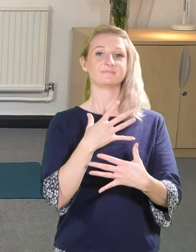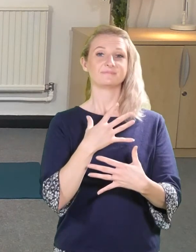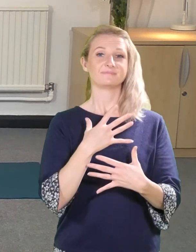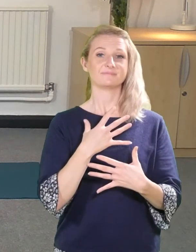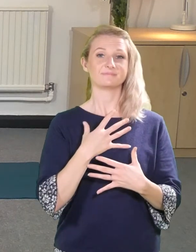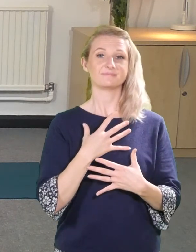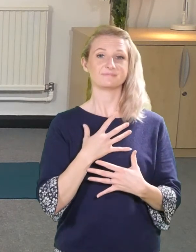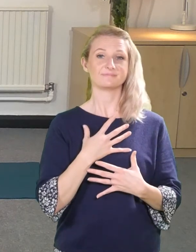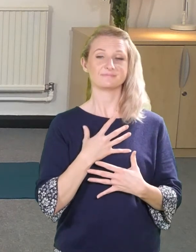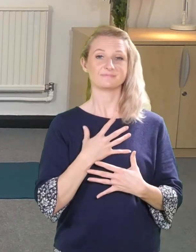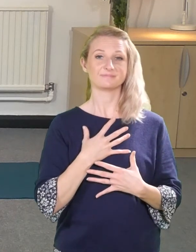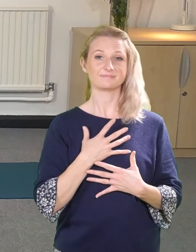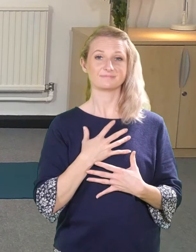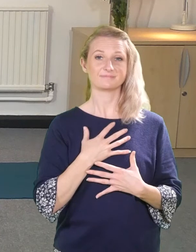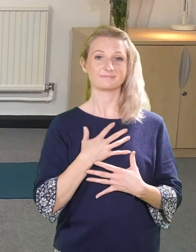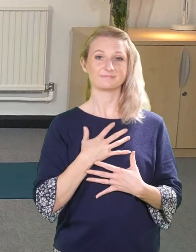Exhale.